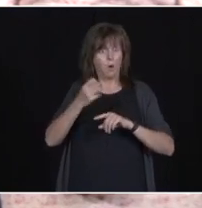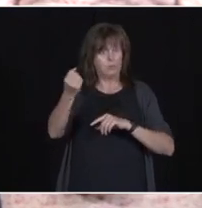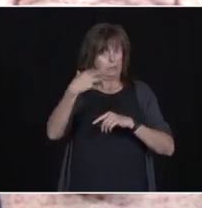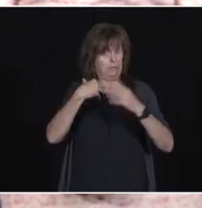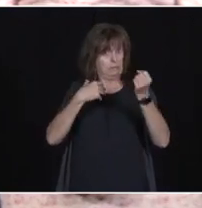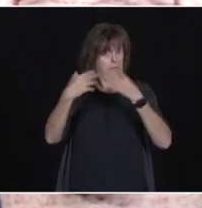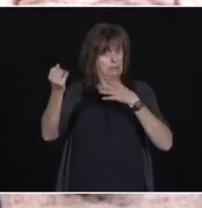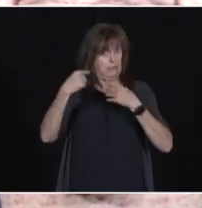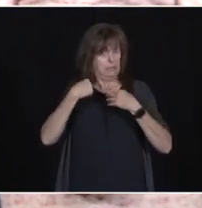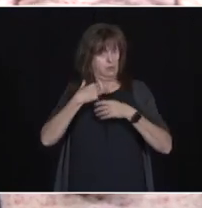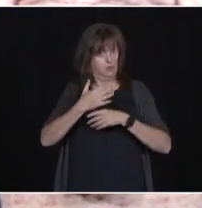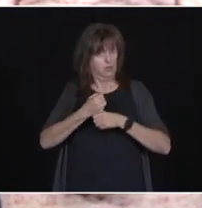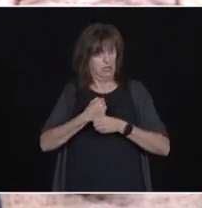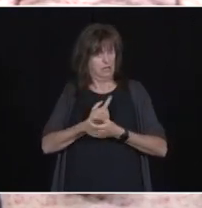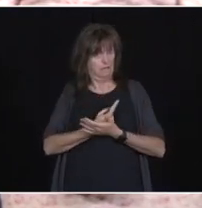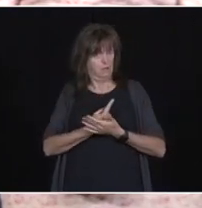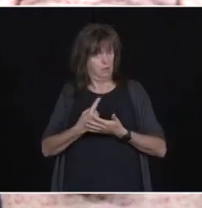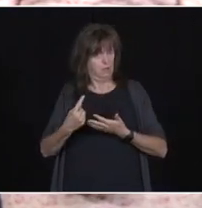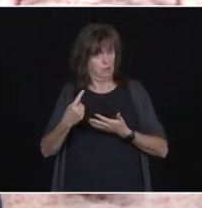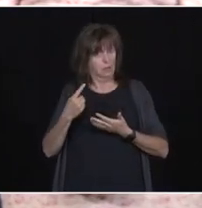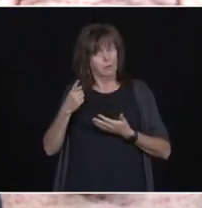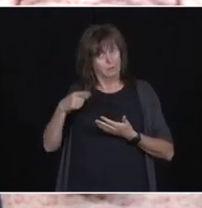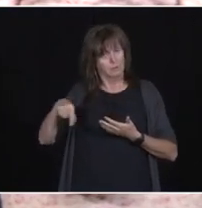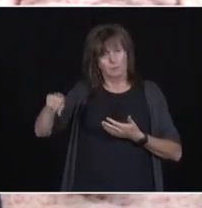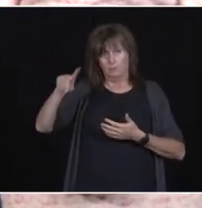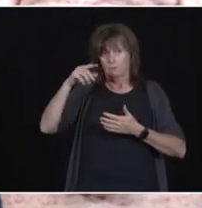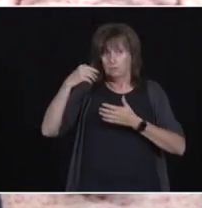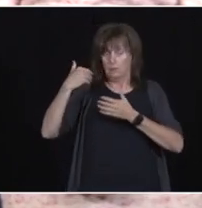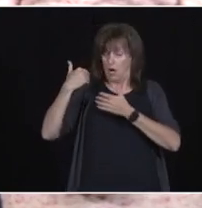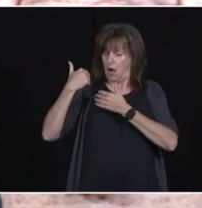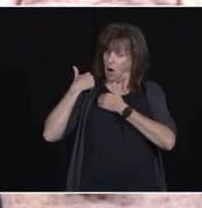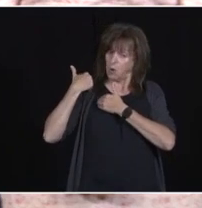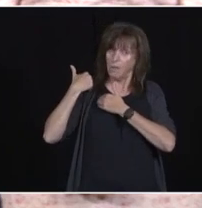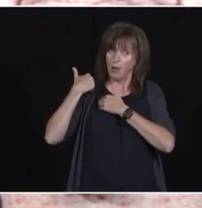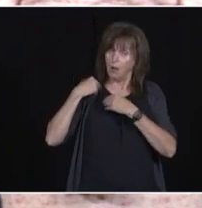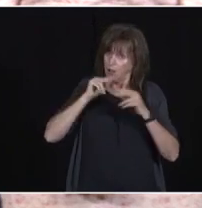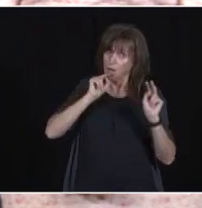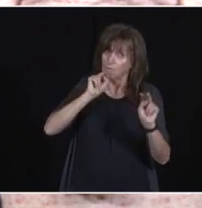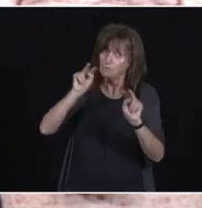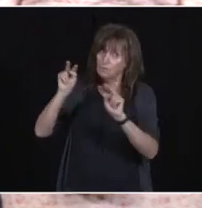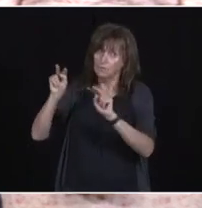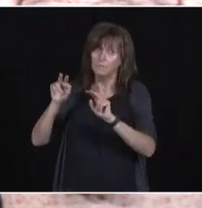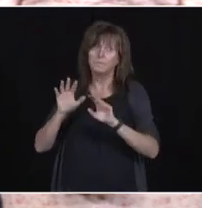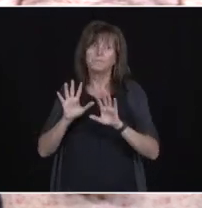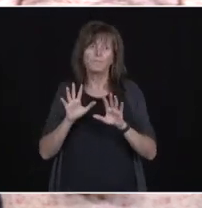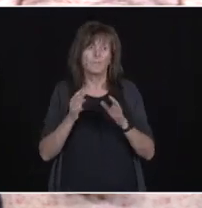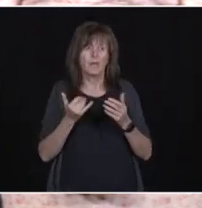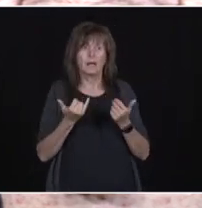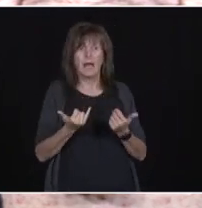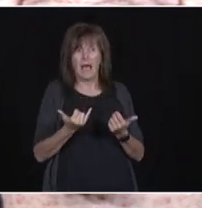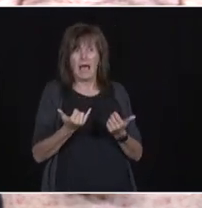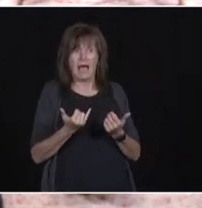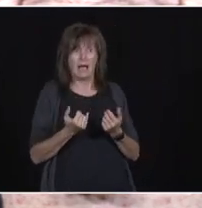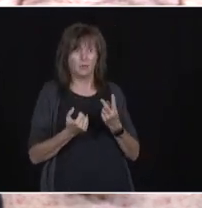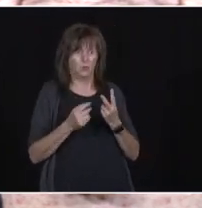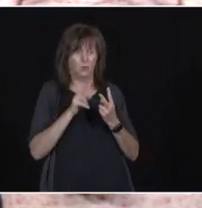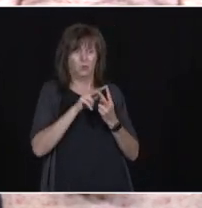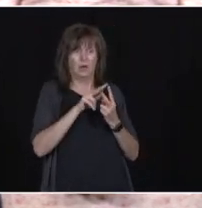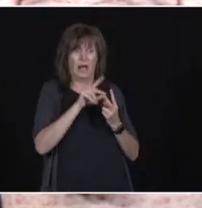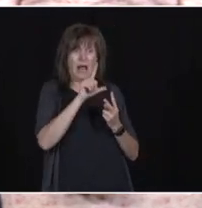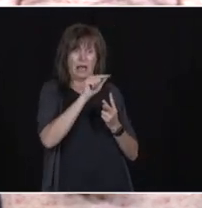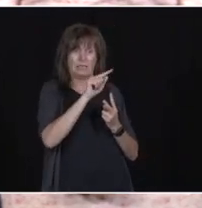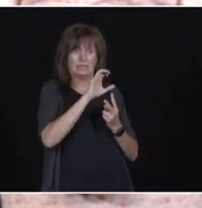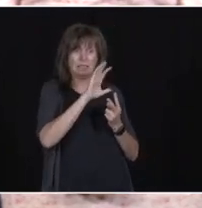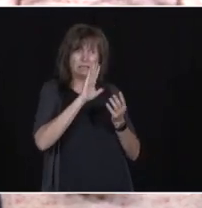we're building those accelerated builds out in Peel and over by Lake Ridge Health